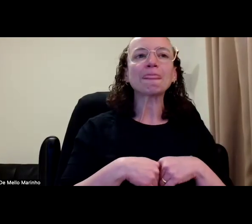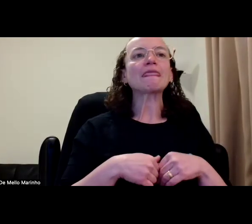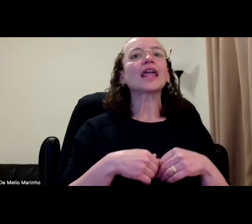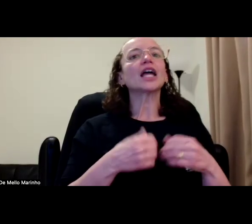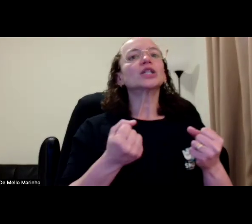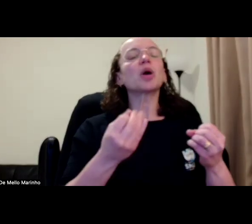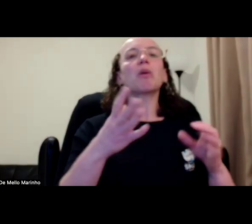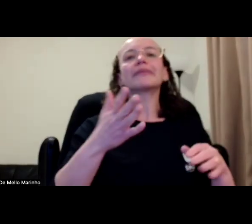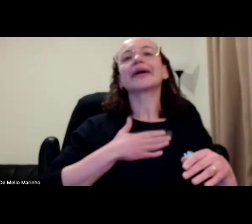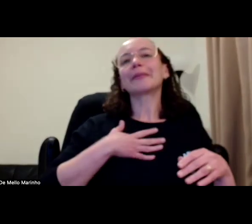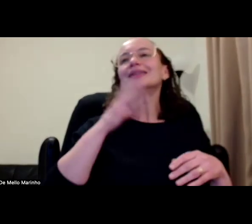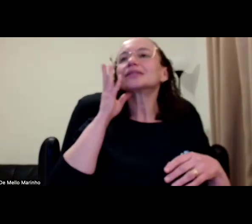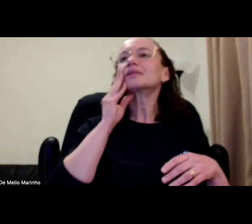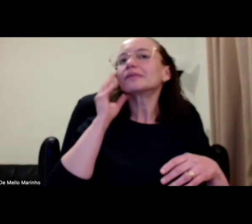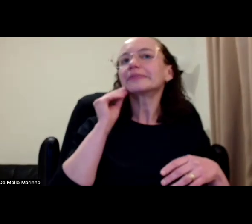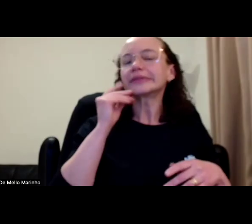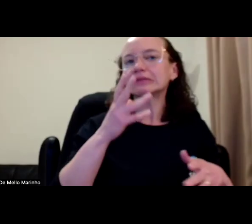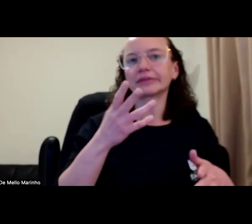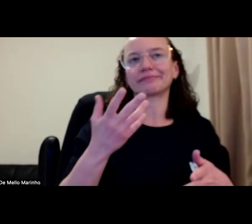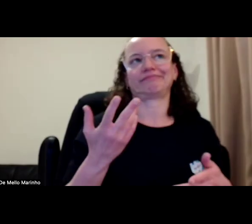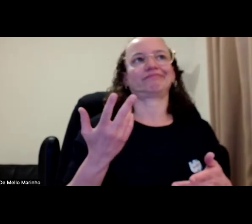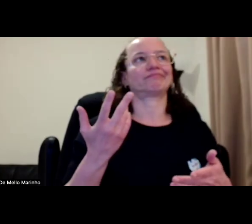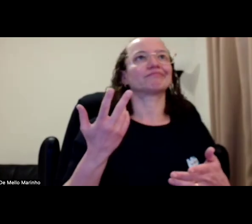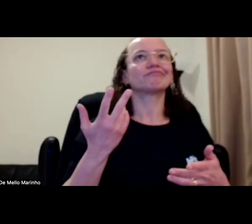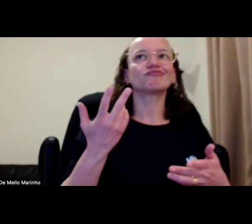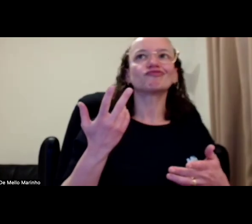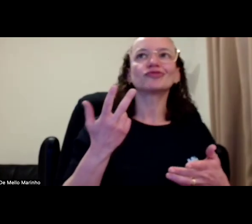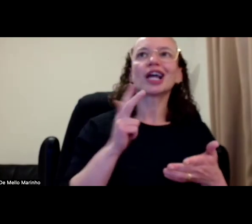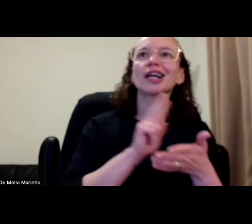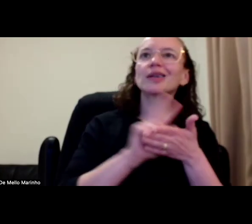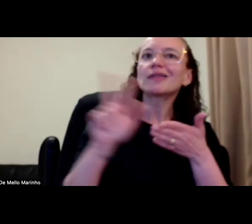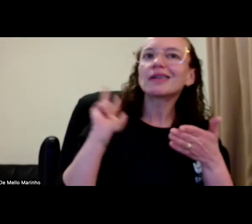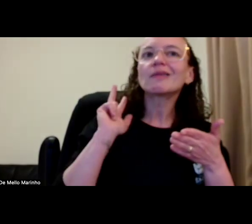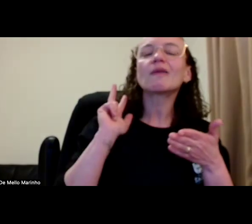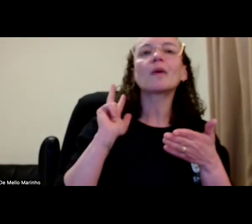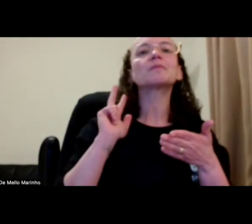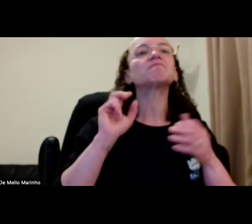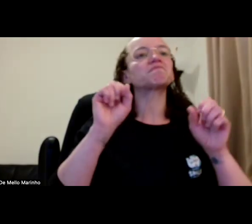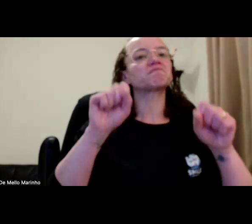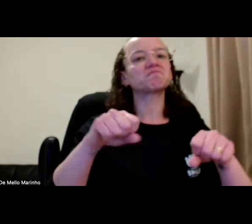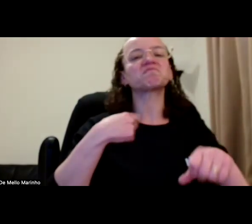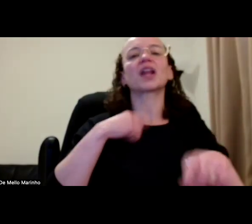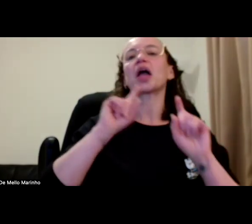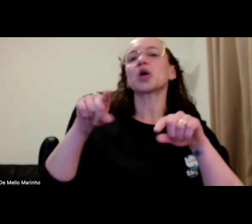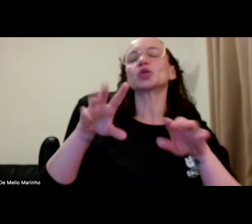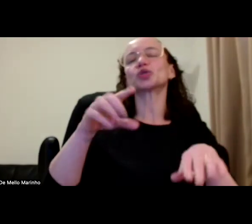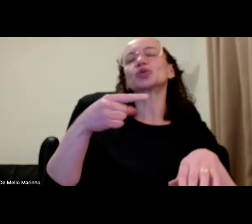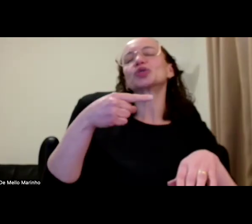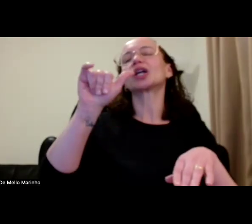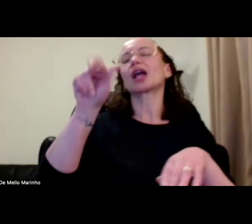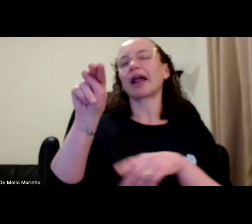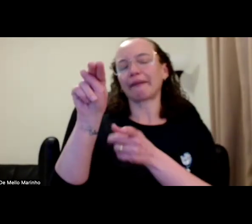complicated situation. So, through my experience, like 3 weeks